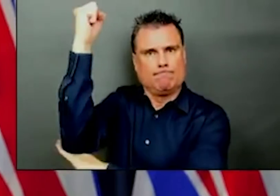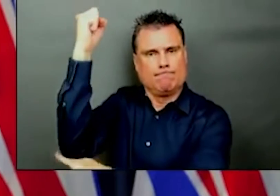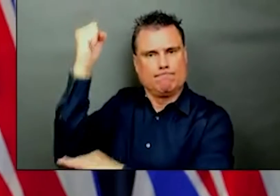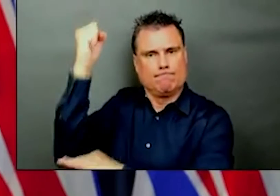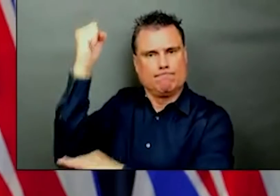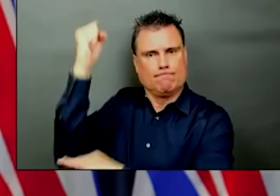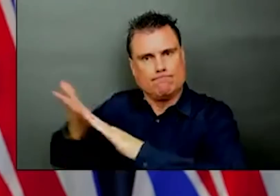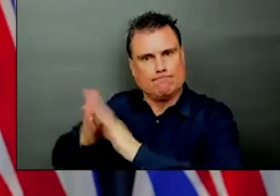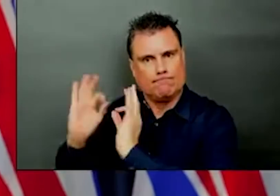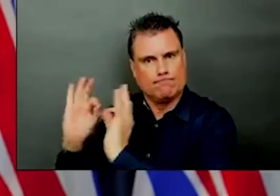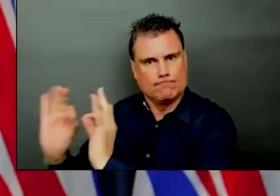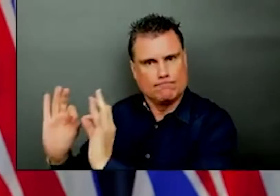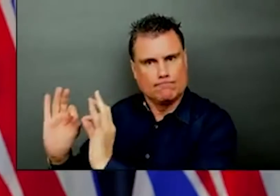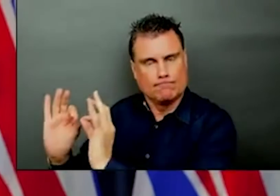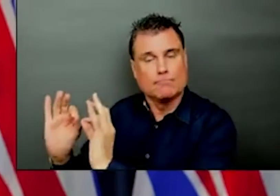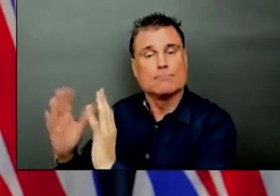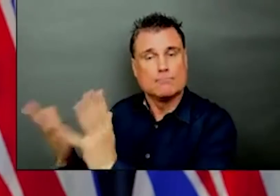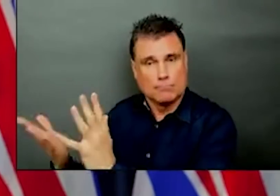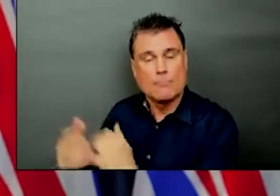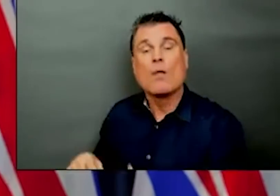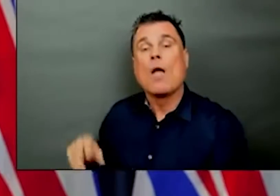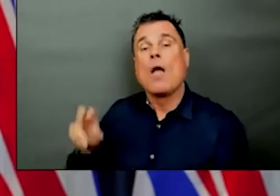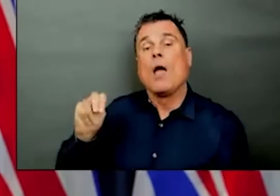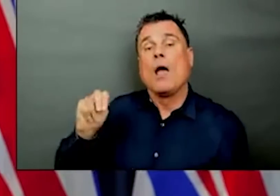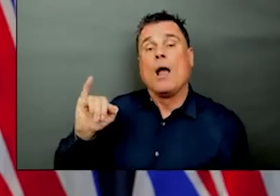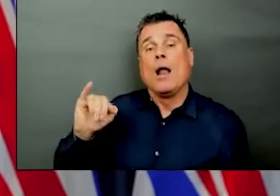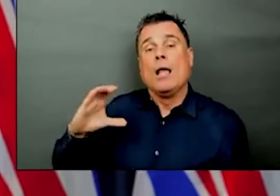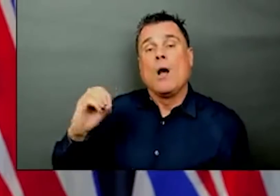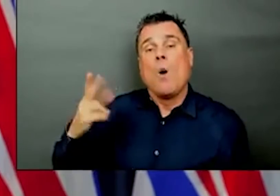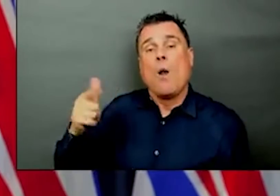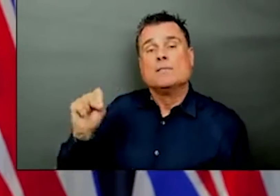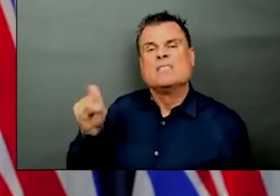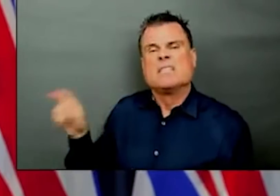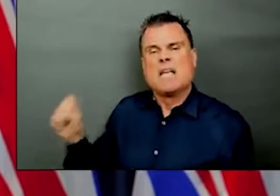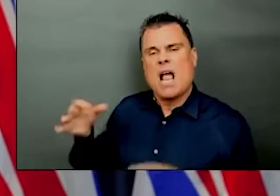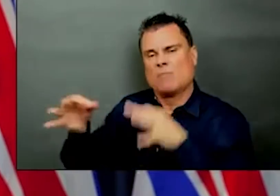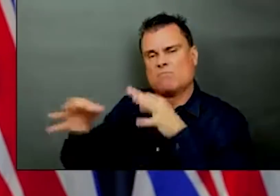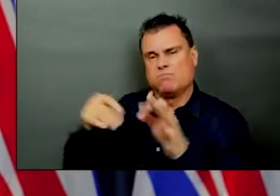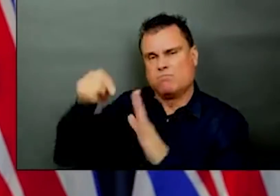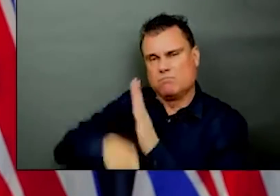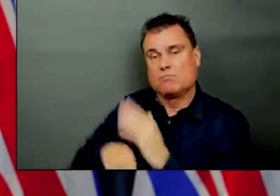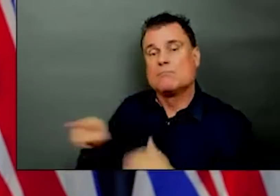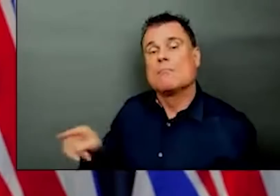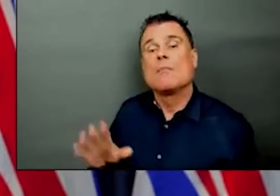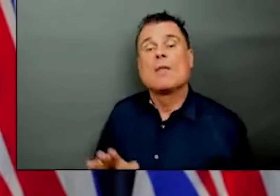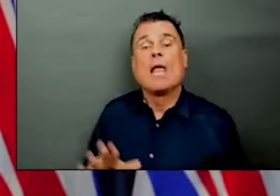that this was achievable and also allowing us to keep on the road that we've been on with ICBC.